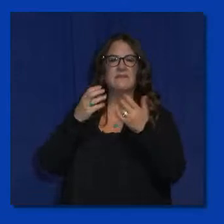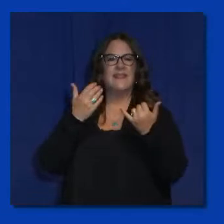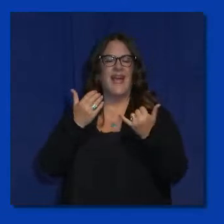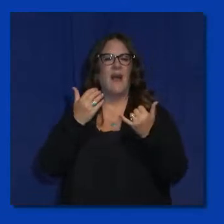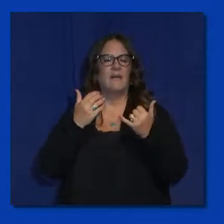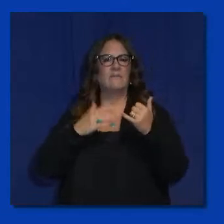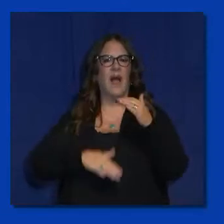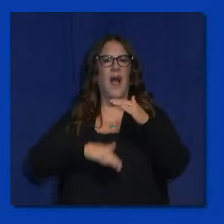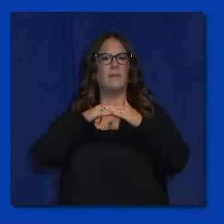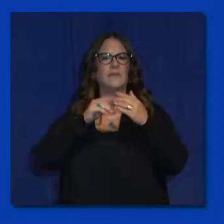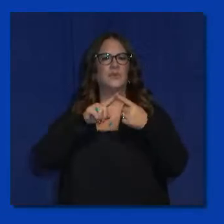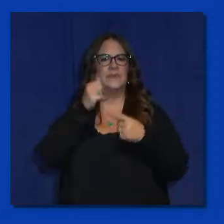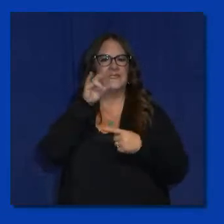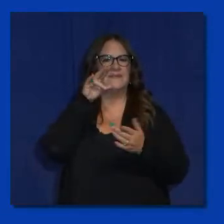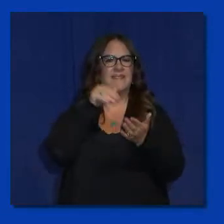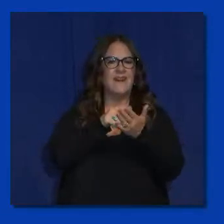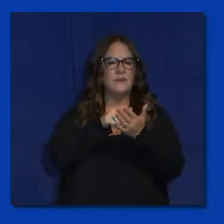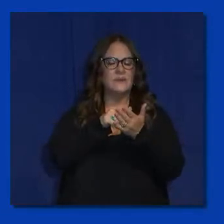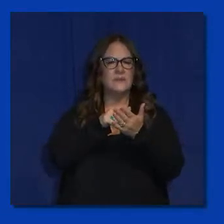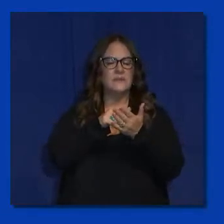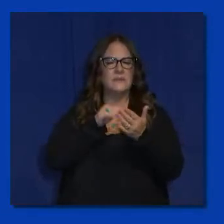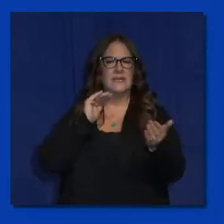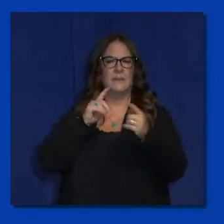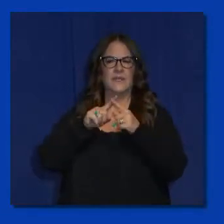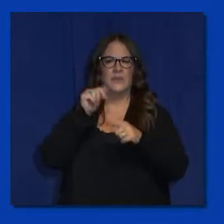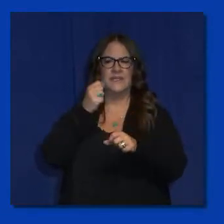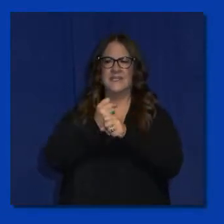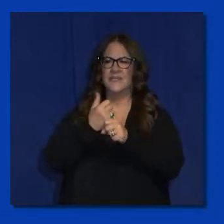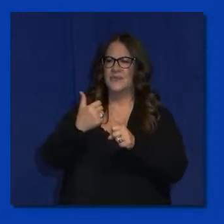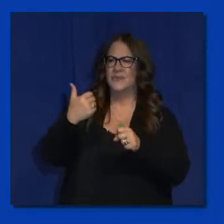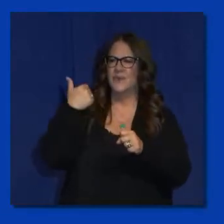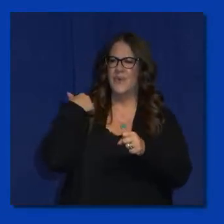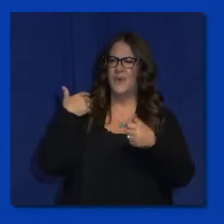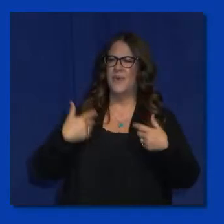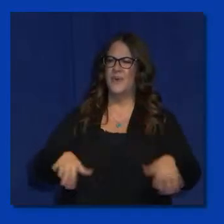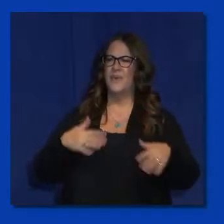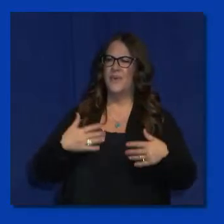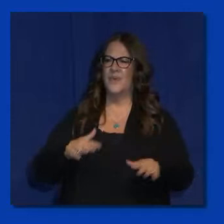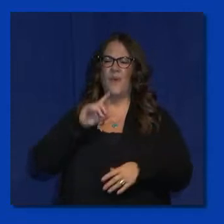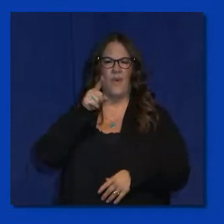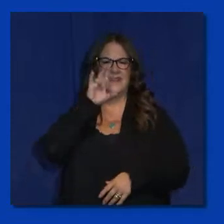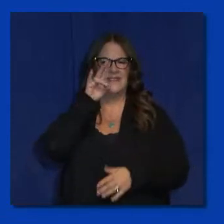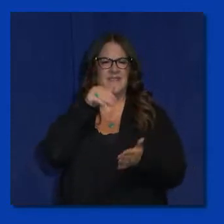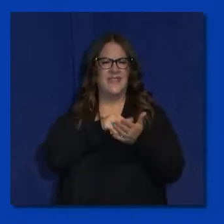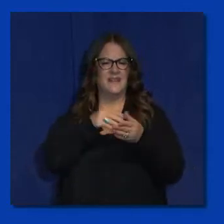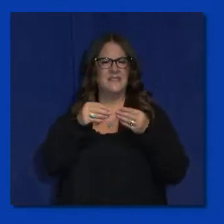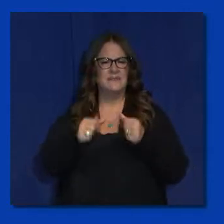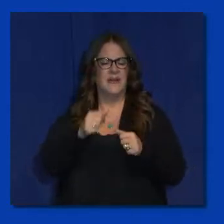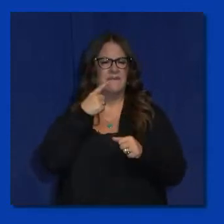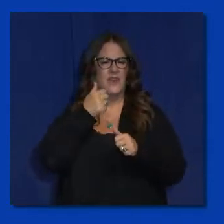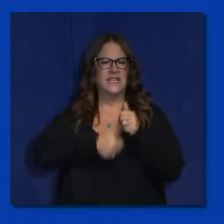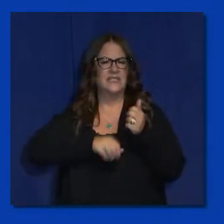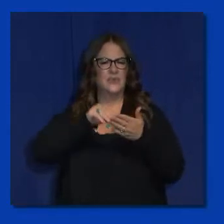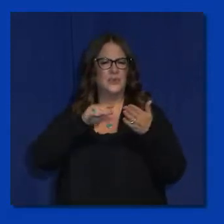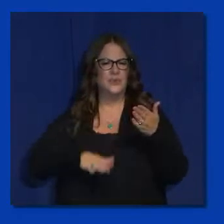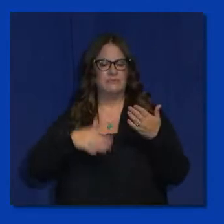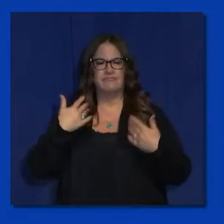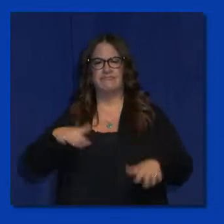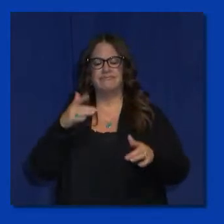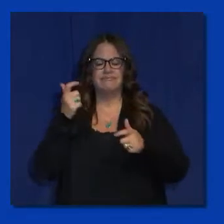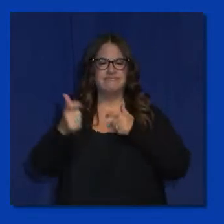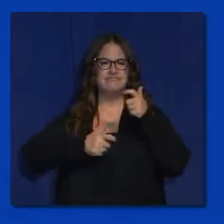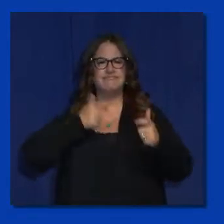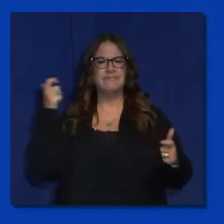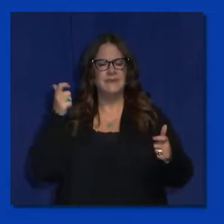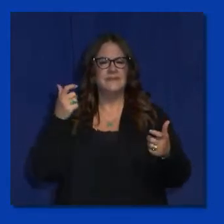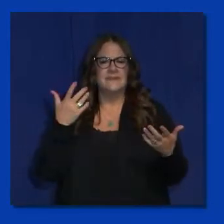just 7,000 a decade ago. So, I mean, this is just order of magnitude. And again, it's not just